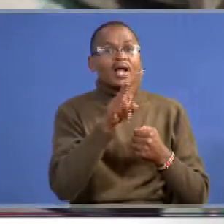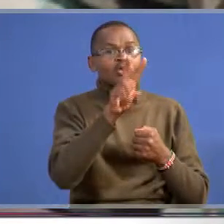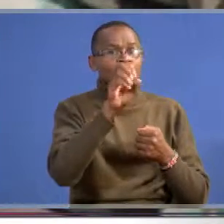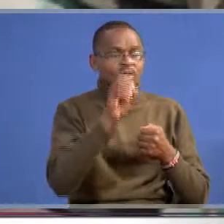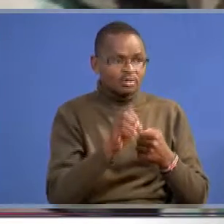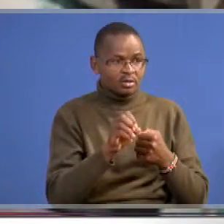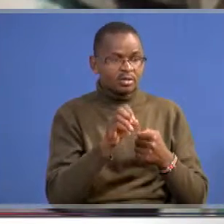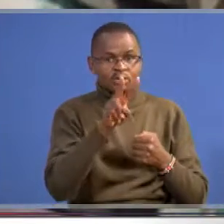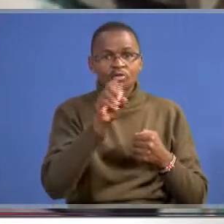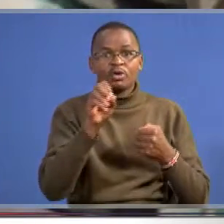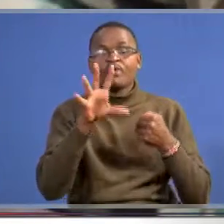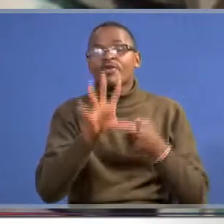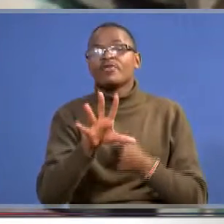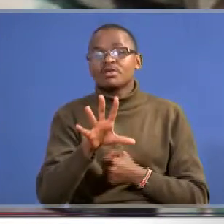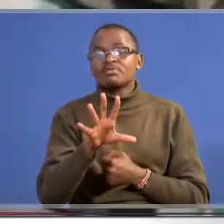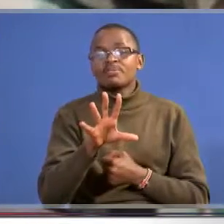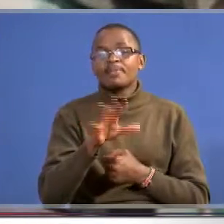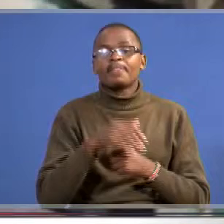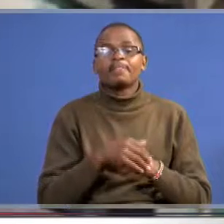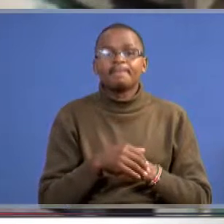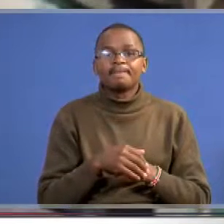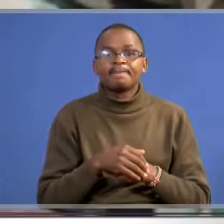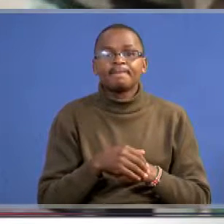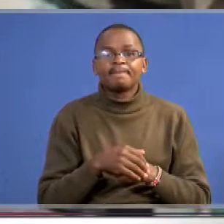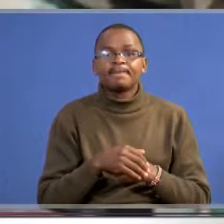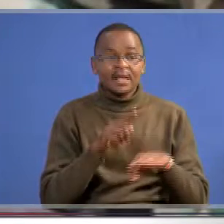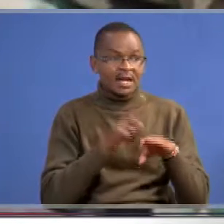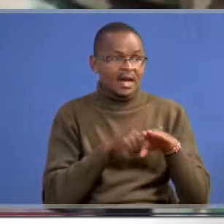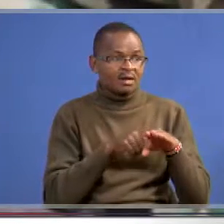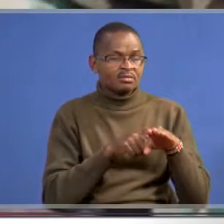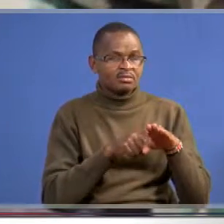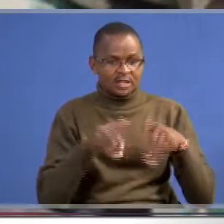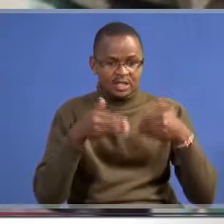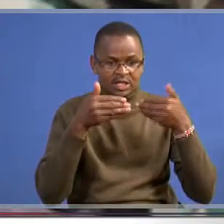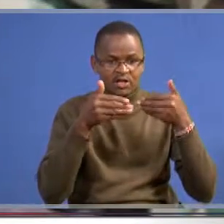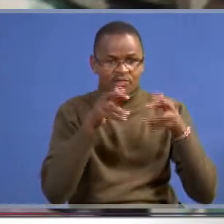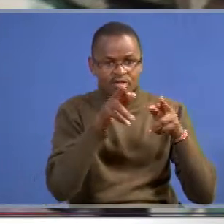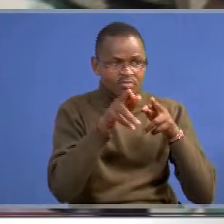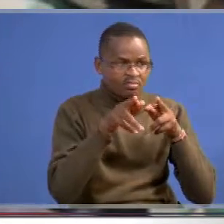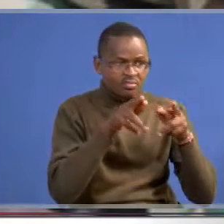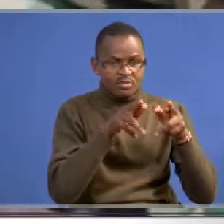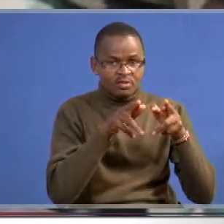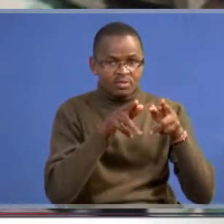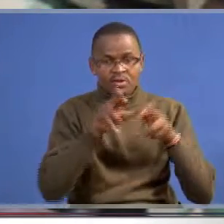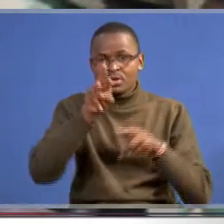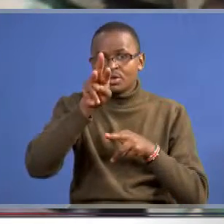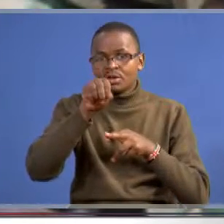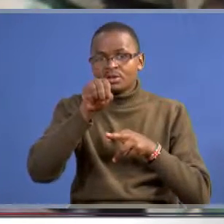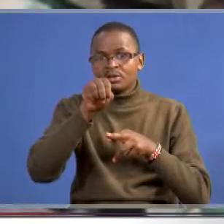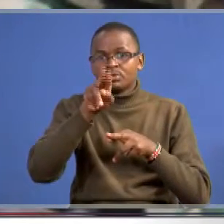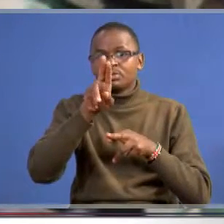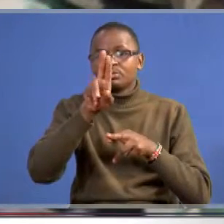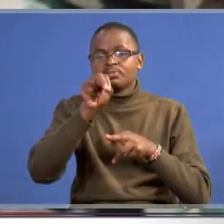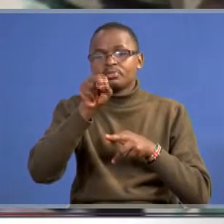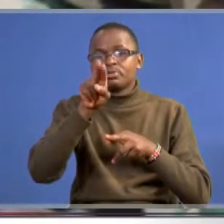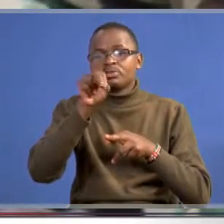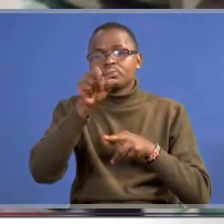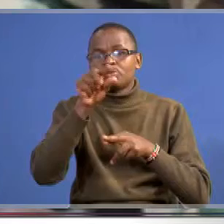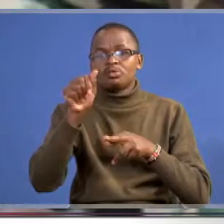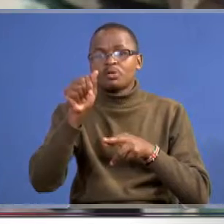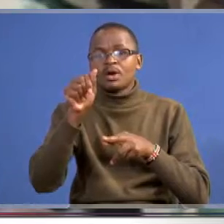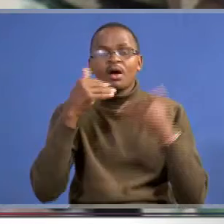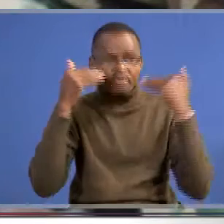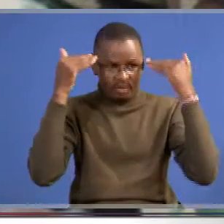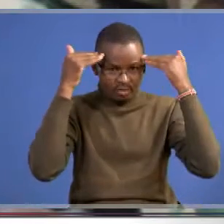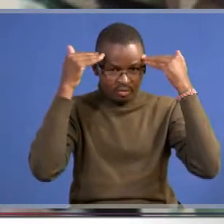January 20, 2015. While delivering the ruling on Monday, Justice Bunonga said that the court reached